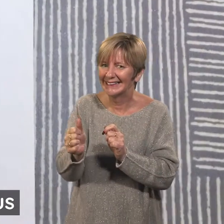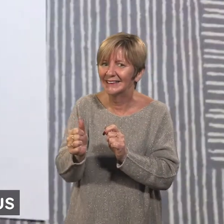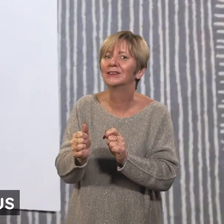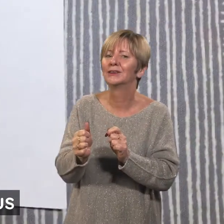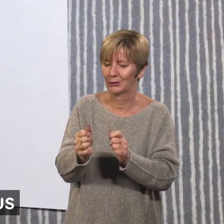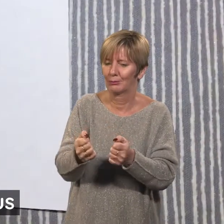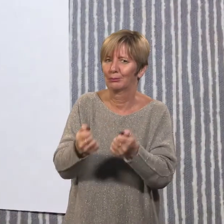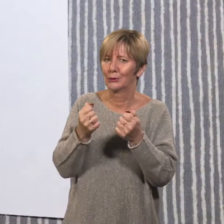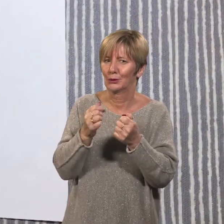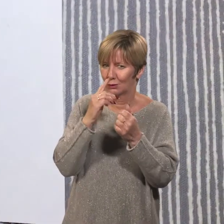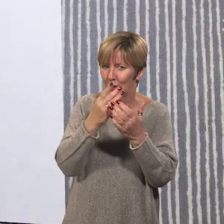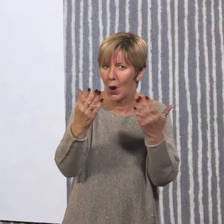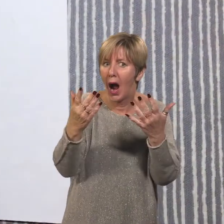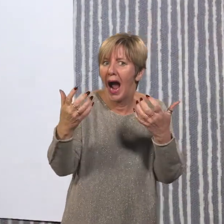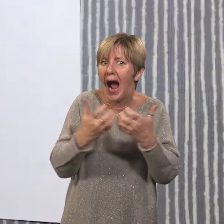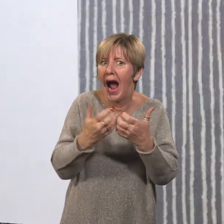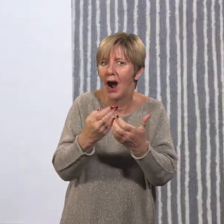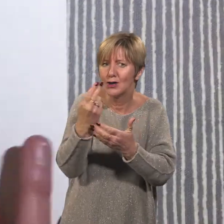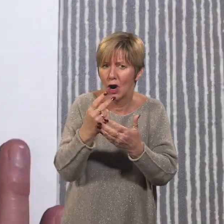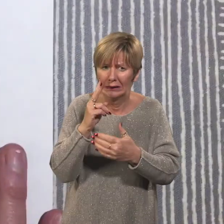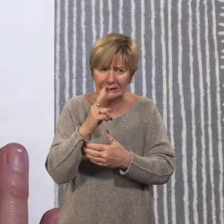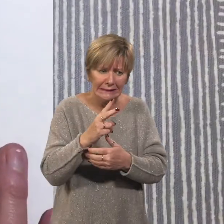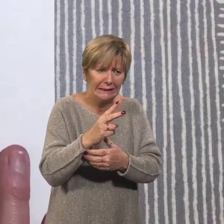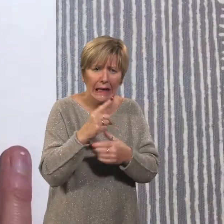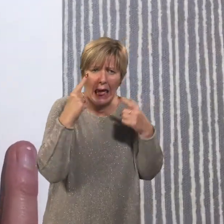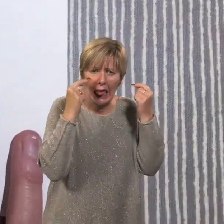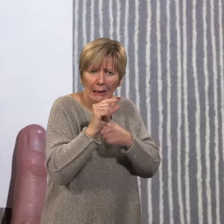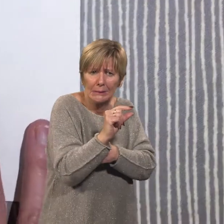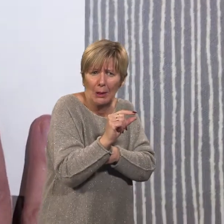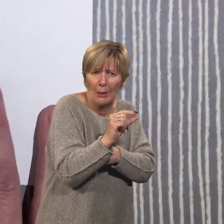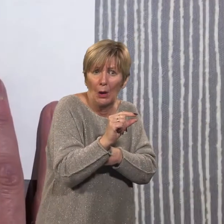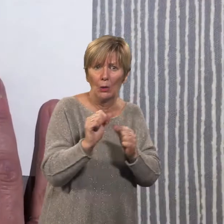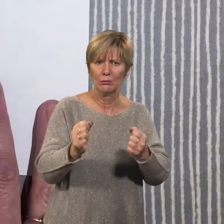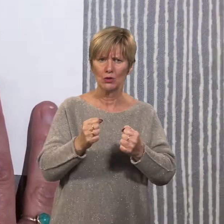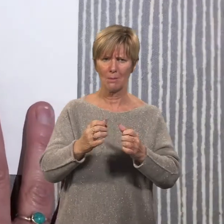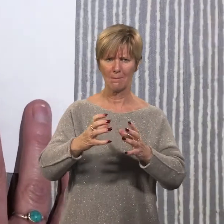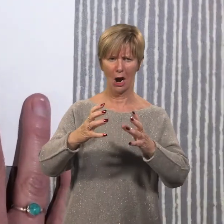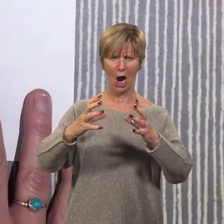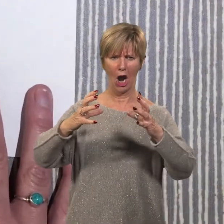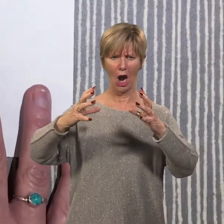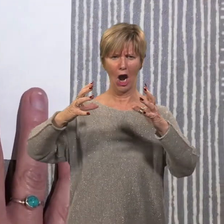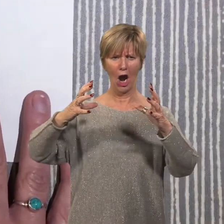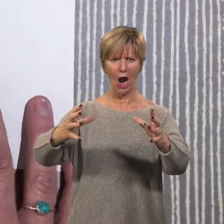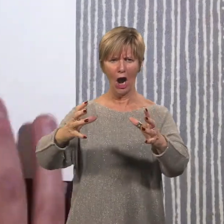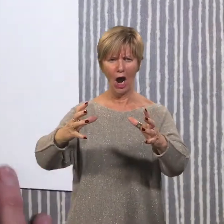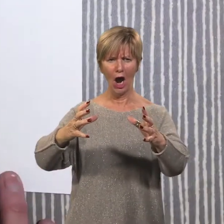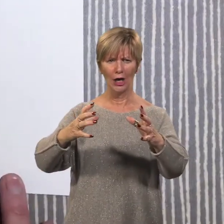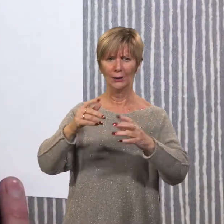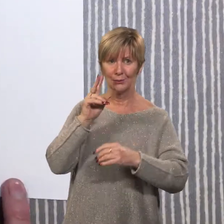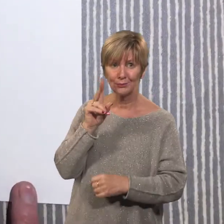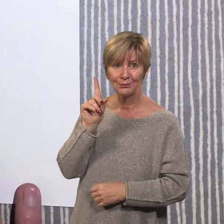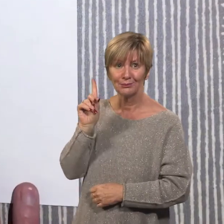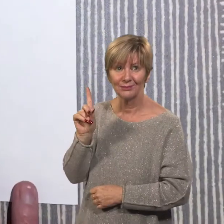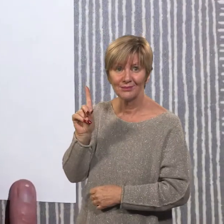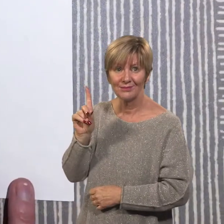also this boot's going to show us how teeny tiny this elf is. So to draw a boot, we're going to start here at the top left,